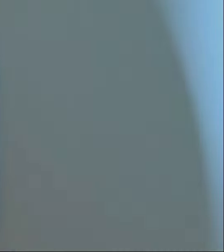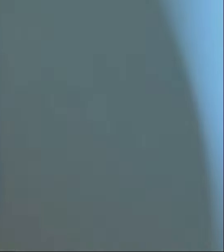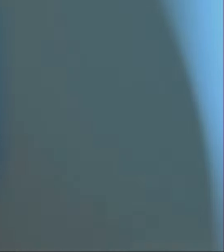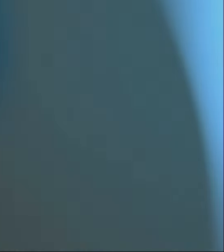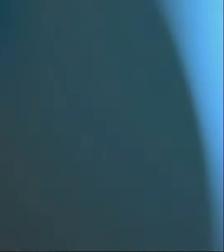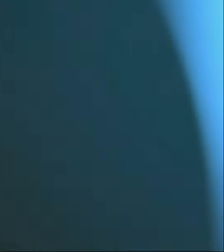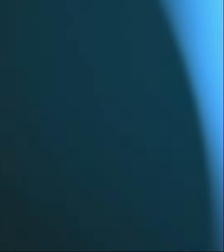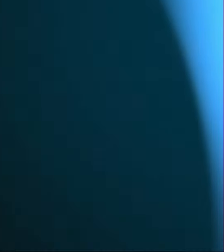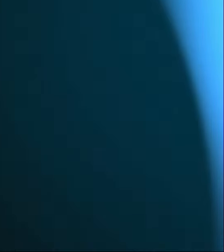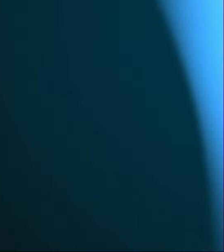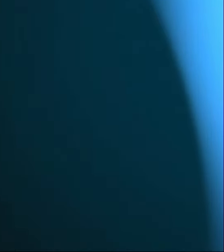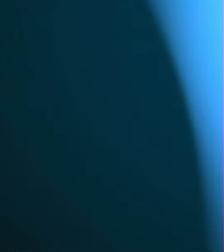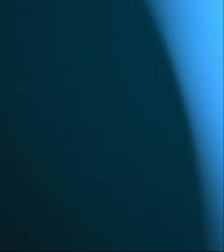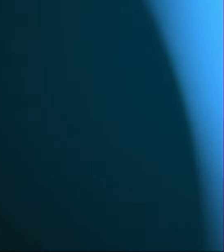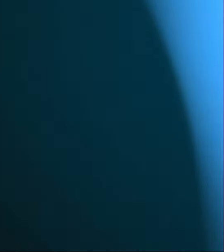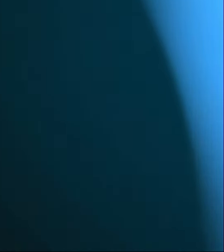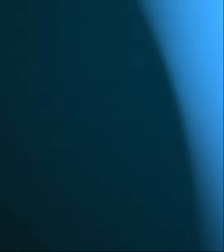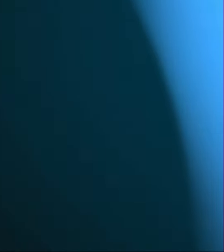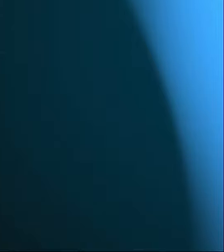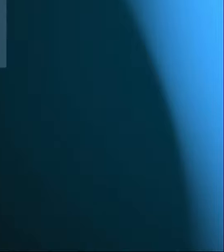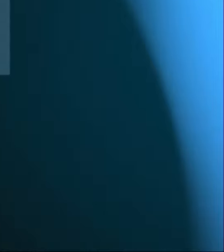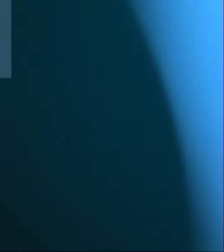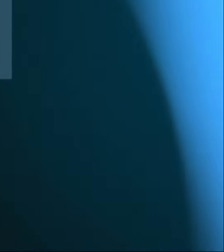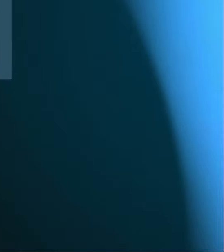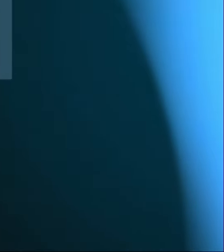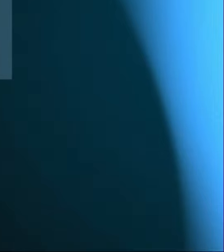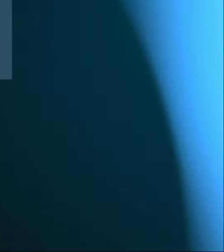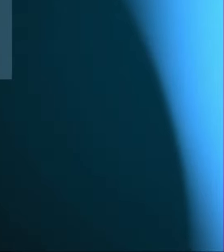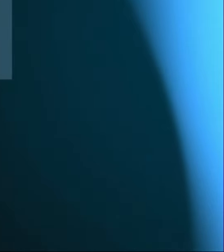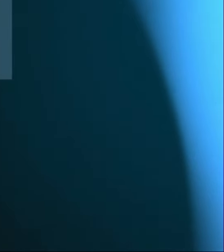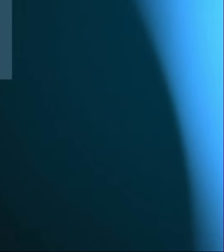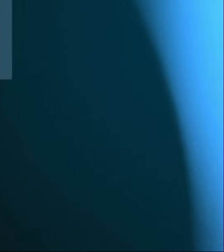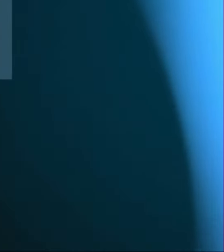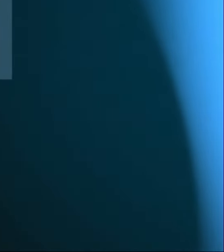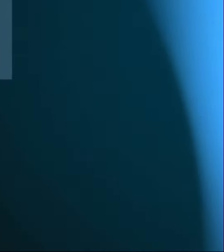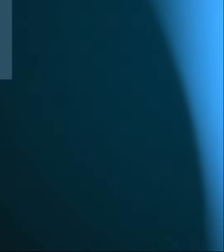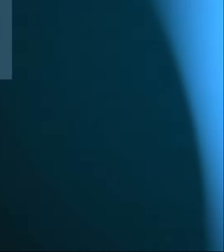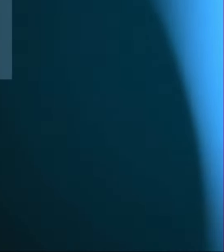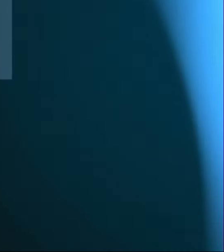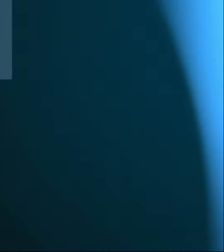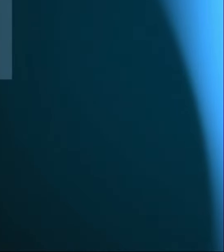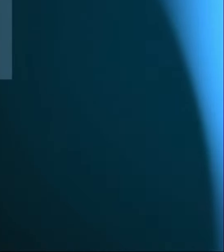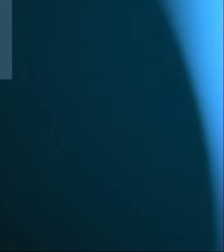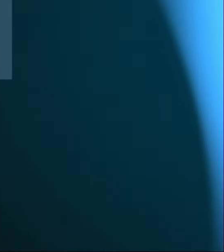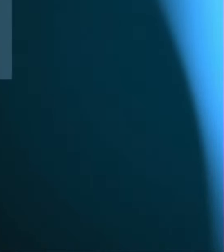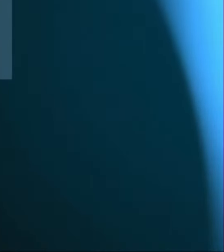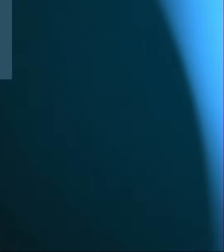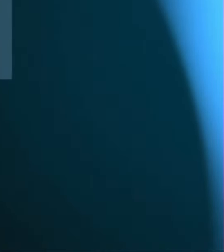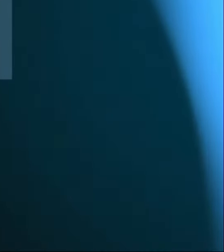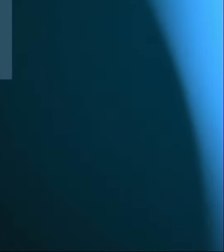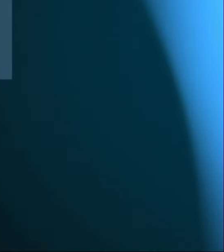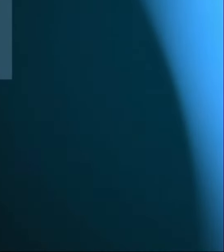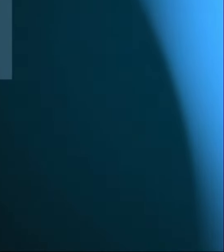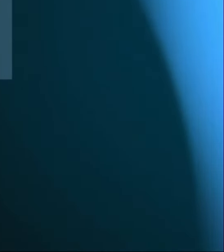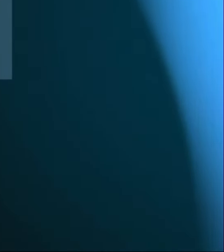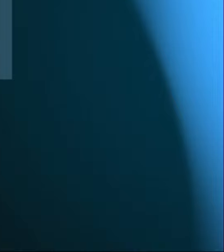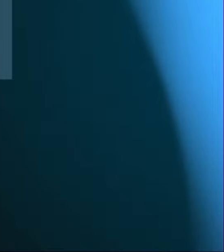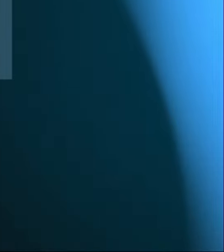like, oh, I'll never get used to this. I'll never get used to